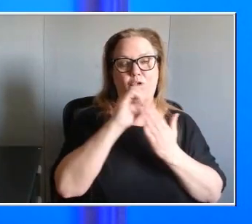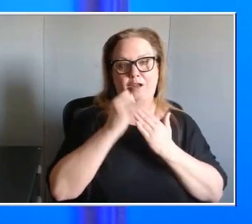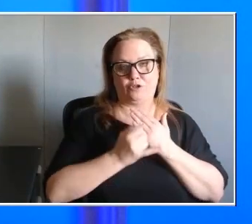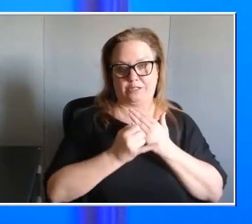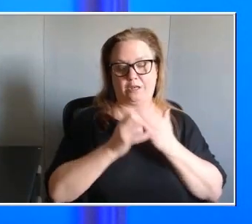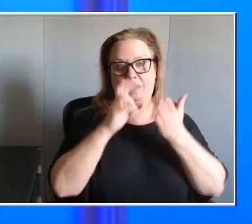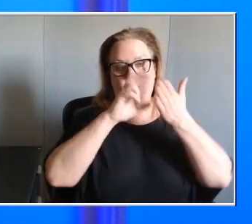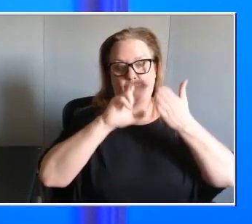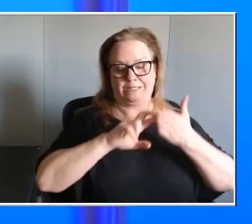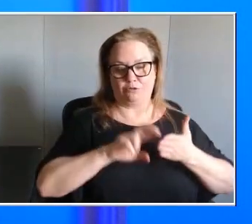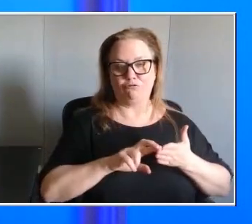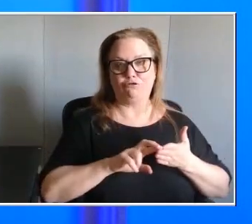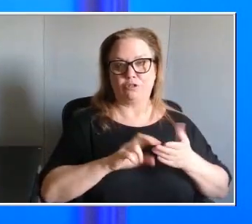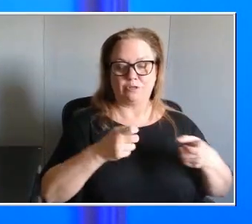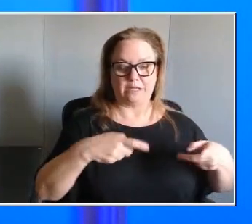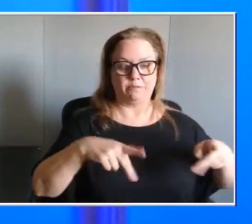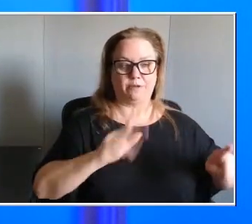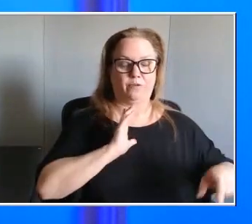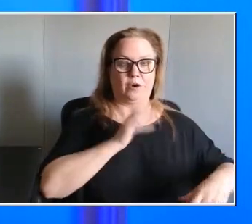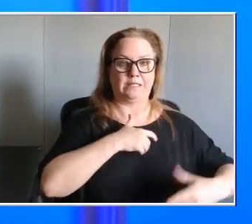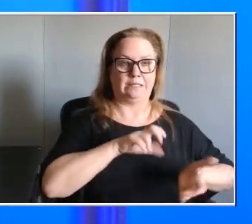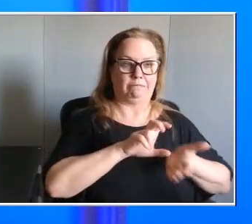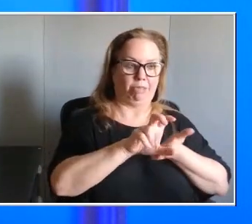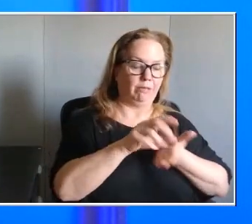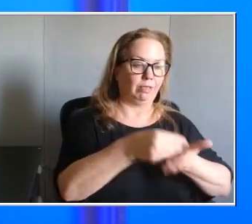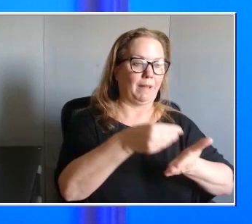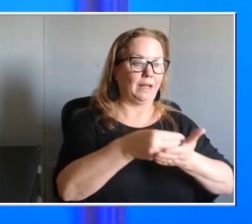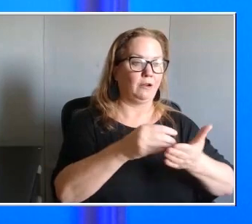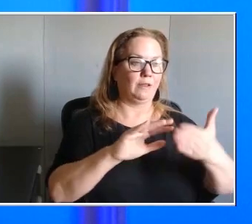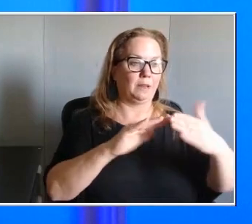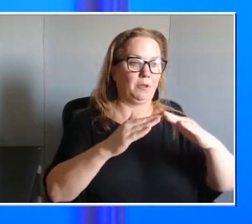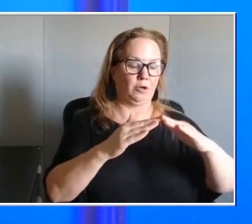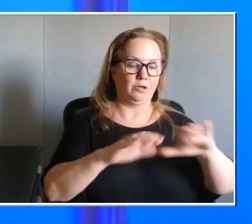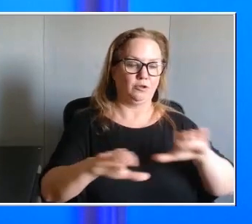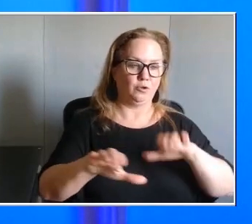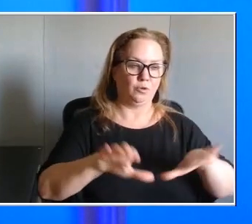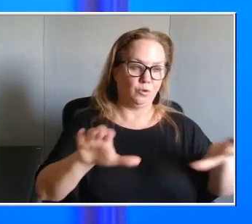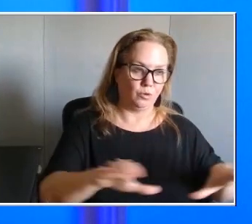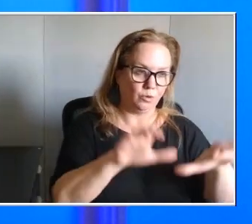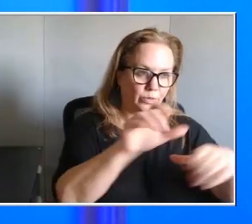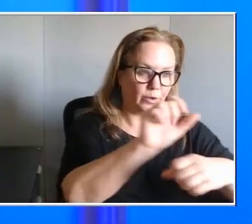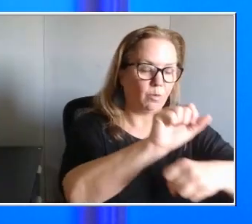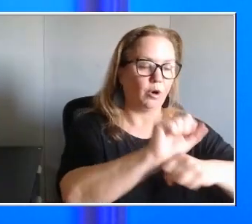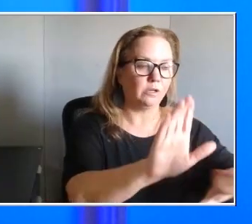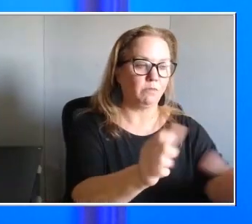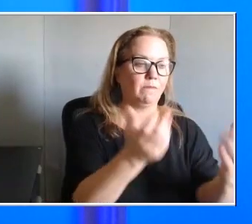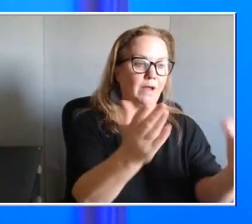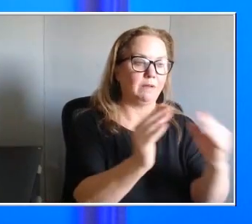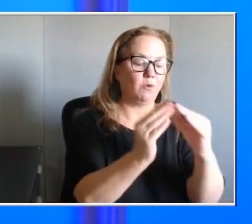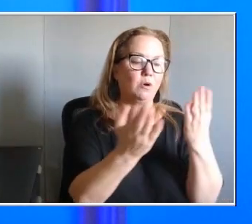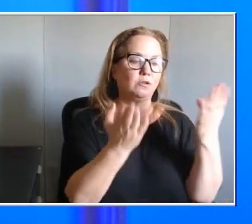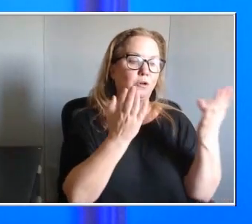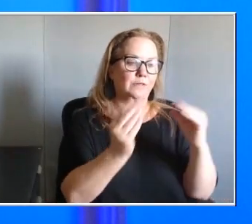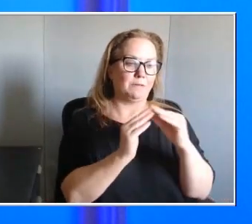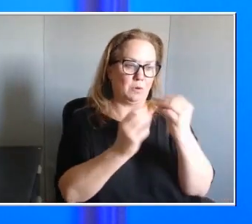So it's the opportunity for us to fund the community to do some of the work, to provide more services and more support to Black women